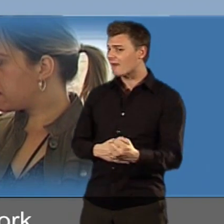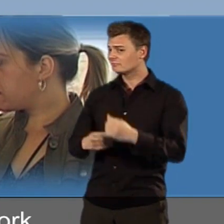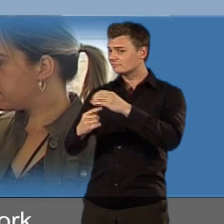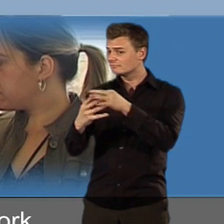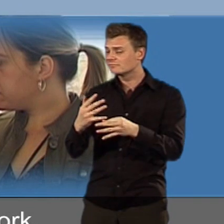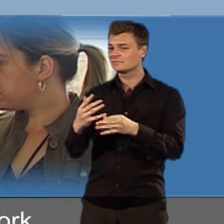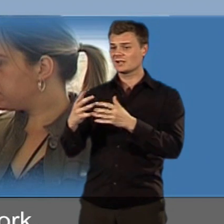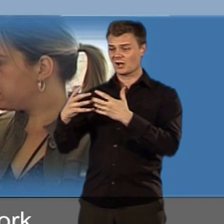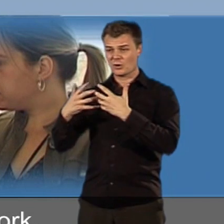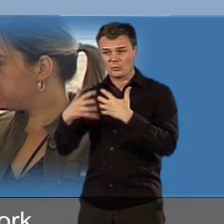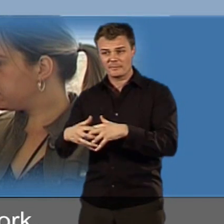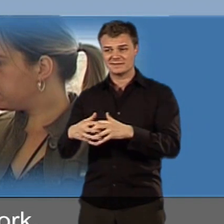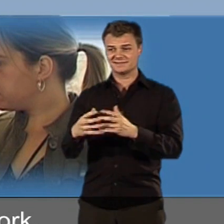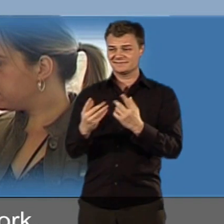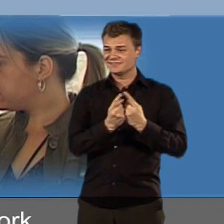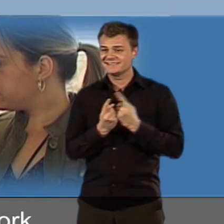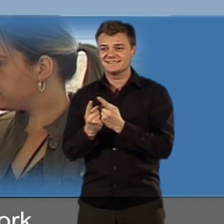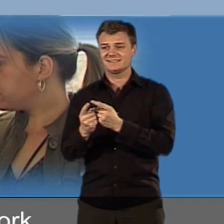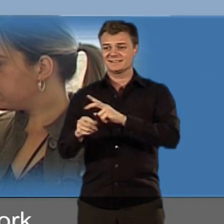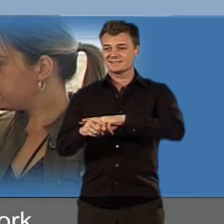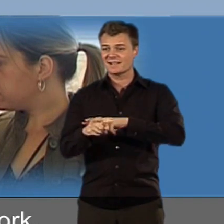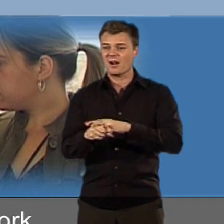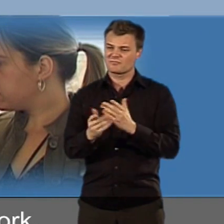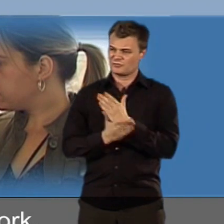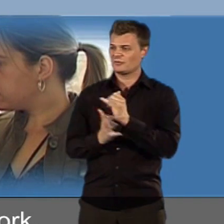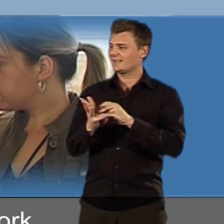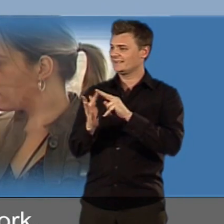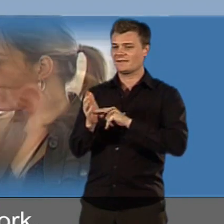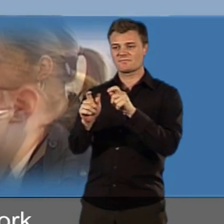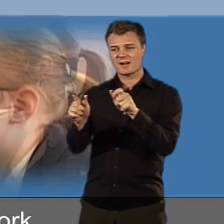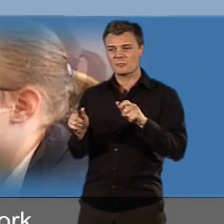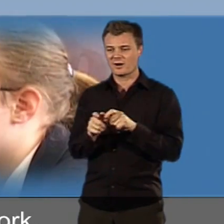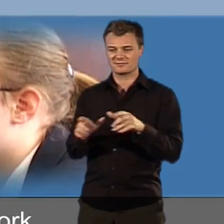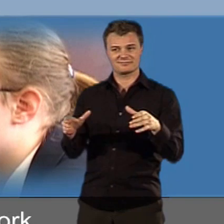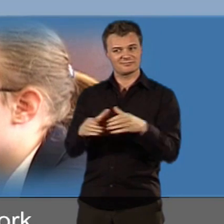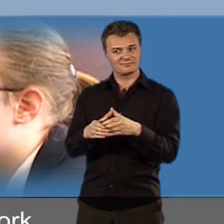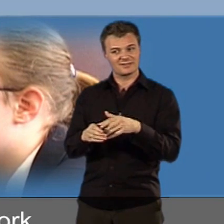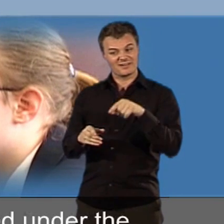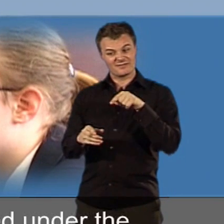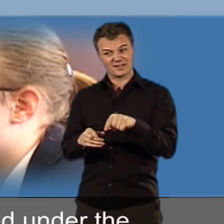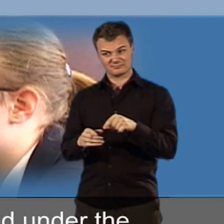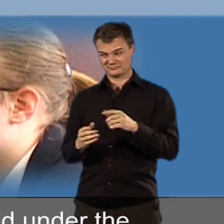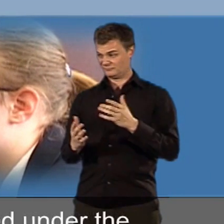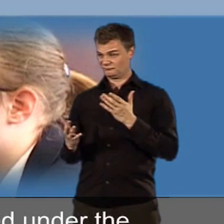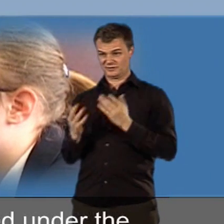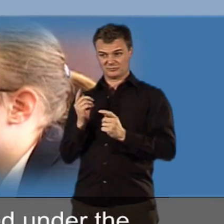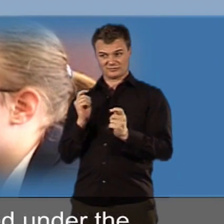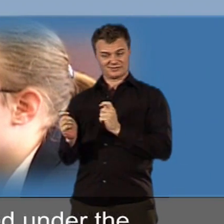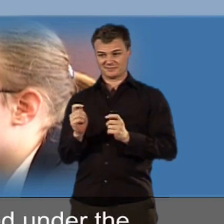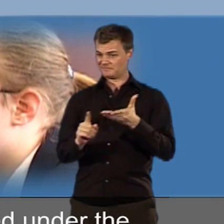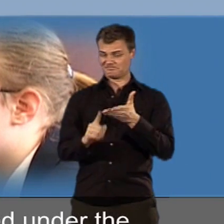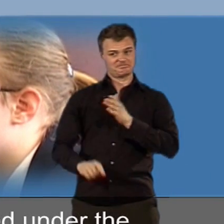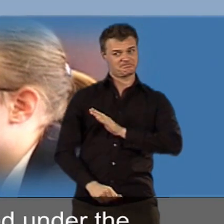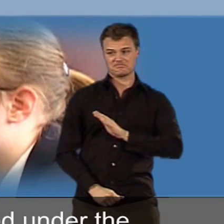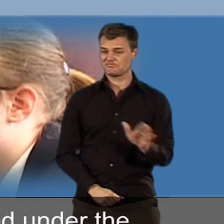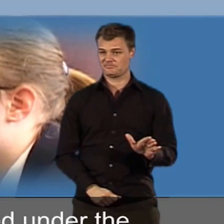individual pupils through the SEN framework, such provision is unlikely to be regarded as a reasonable adjustment required under